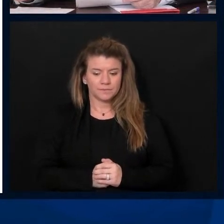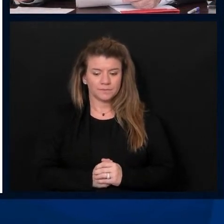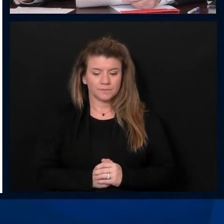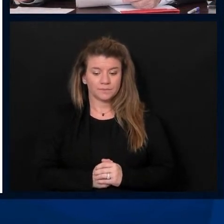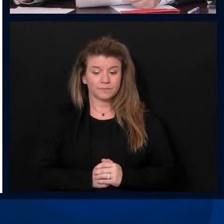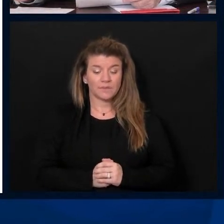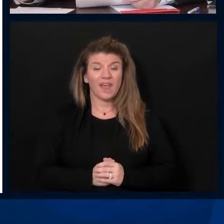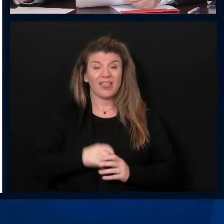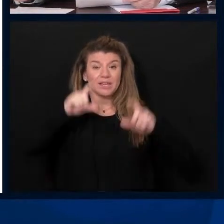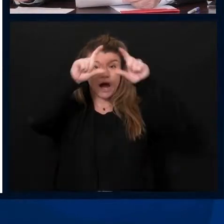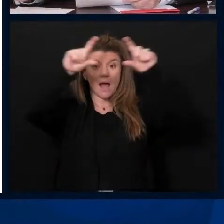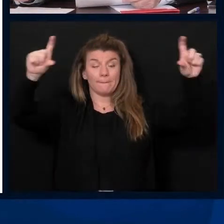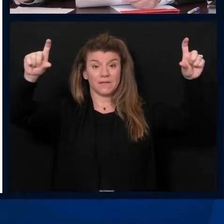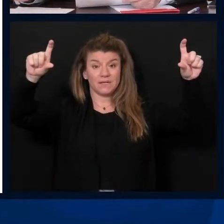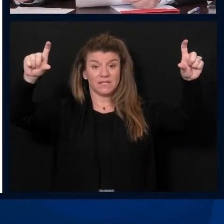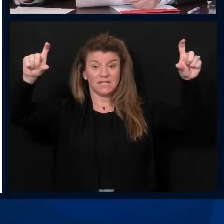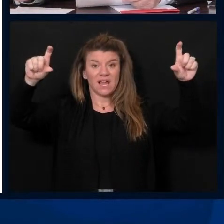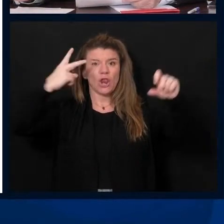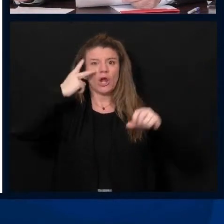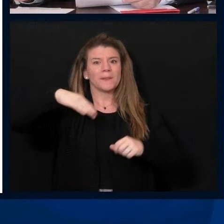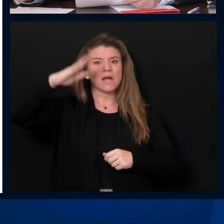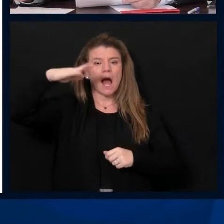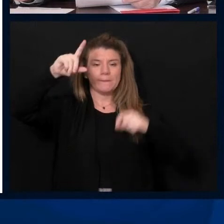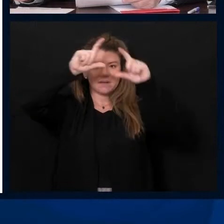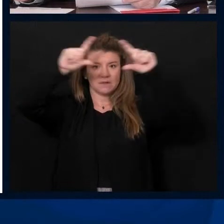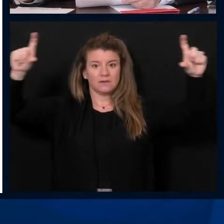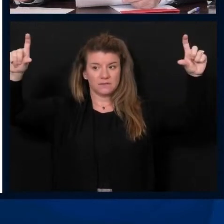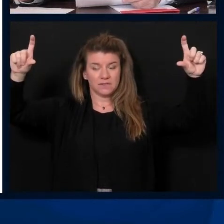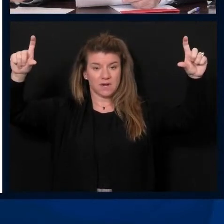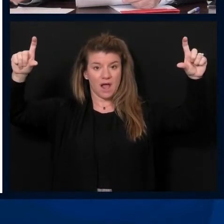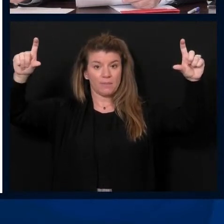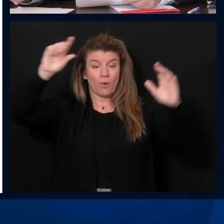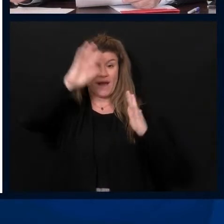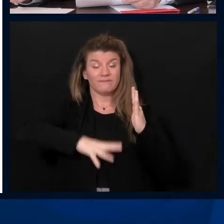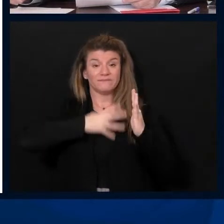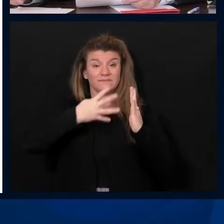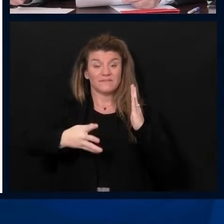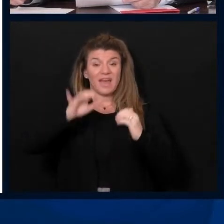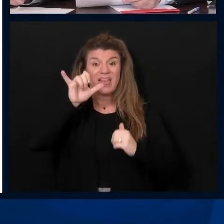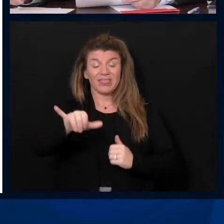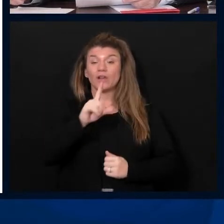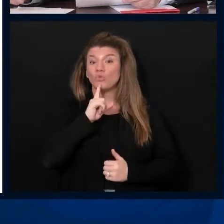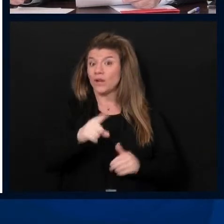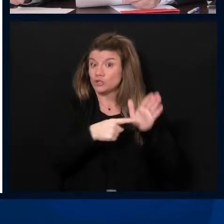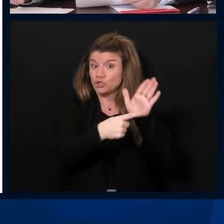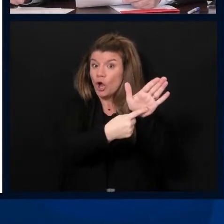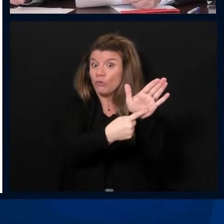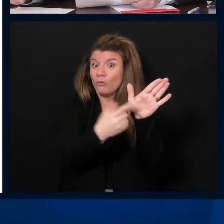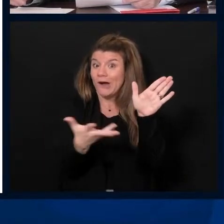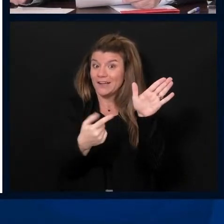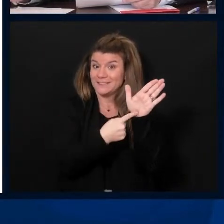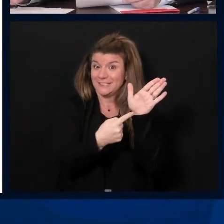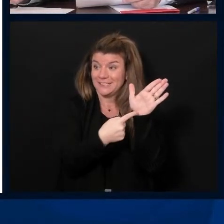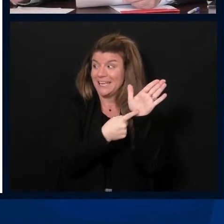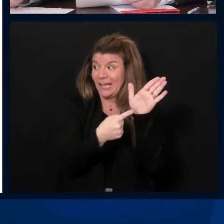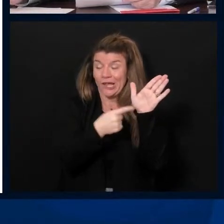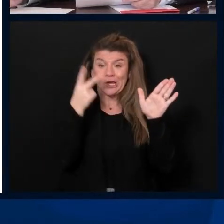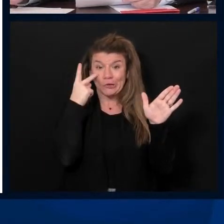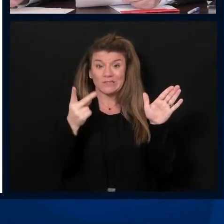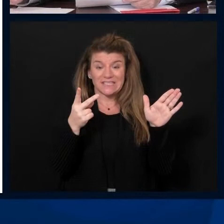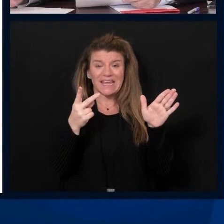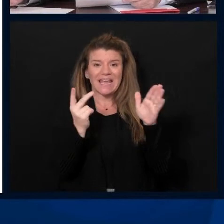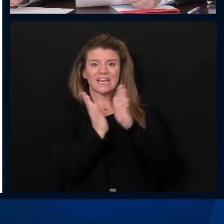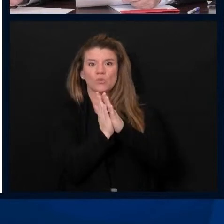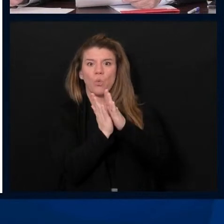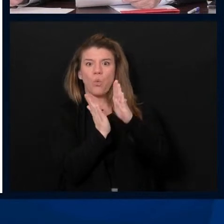The top graph, everybody, look at the top graph. The top graph is really showing us something. You see the